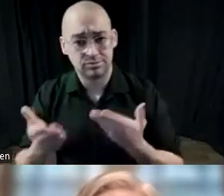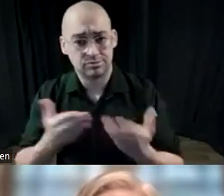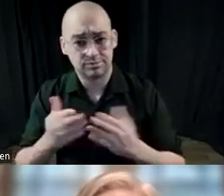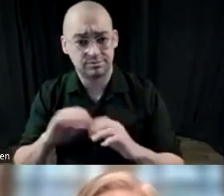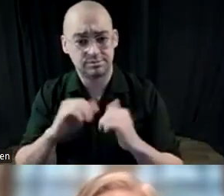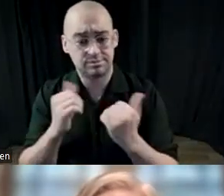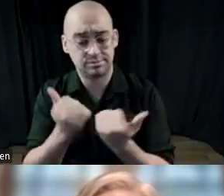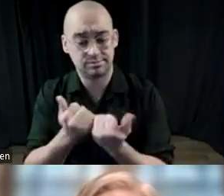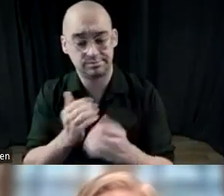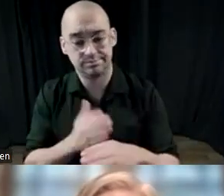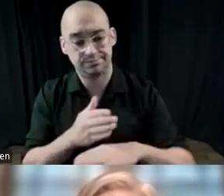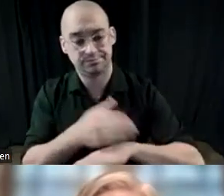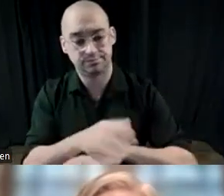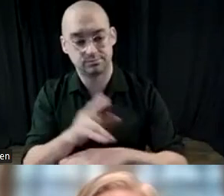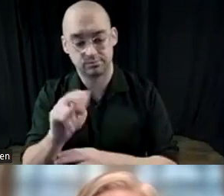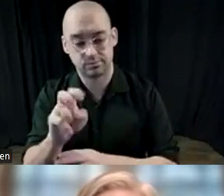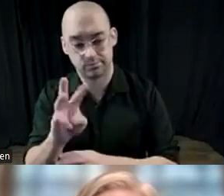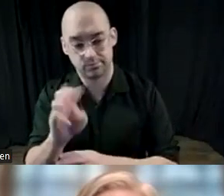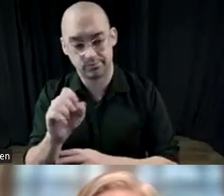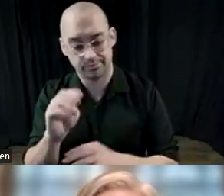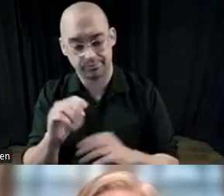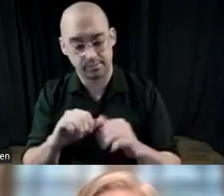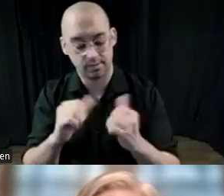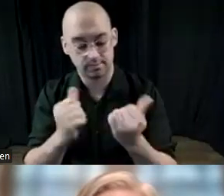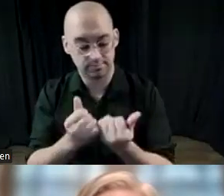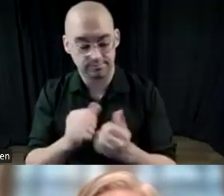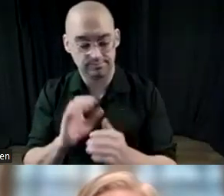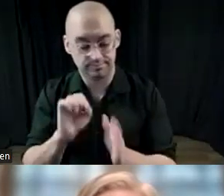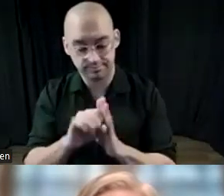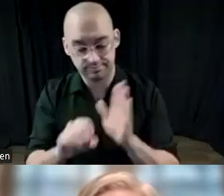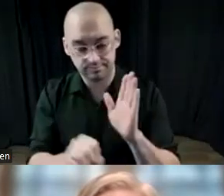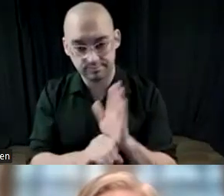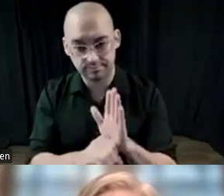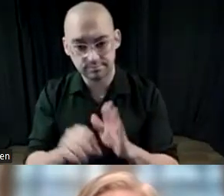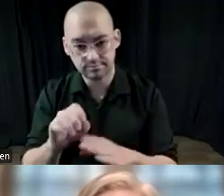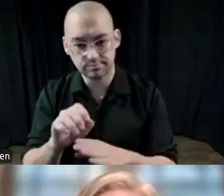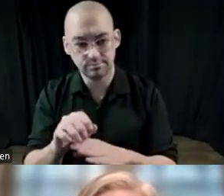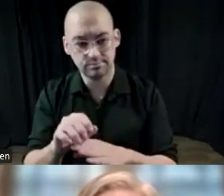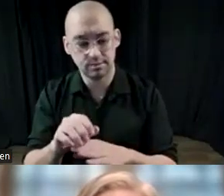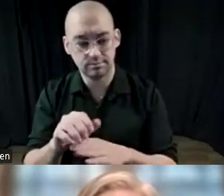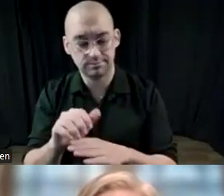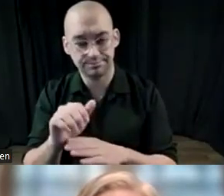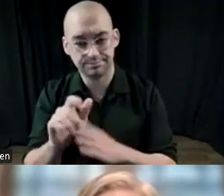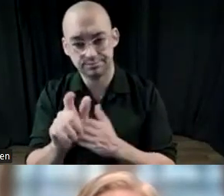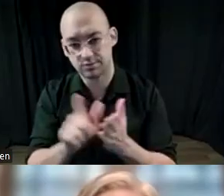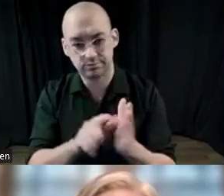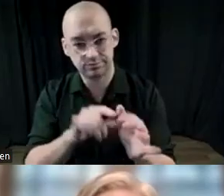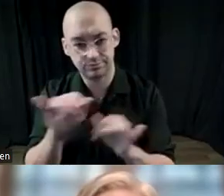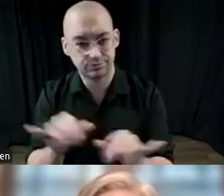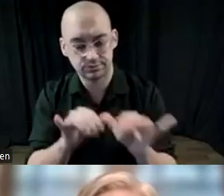administration, working closely, of course, with our State Attorney General's office. And if there's ever anything that